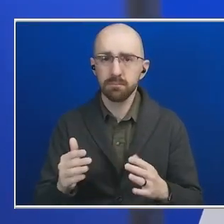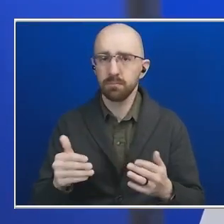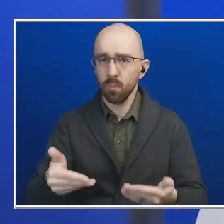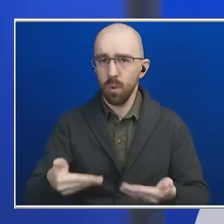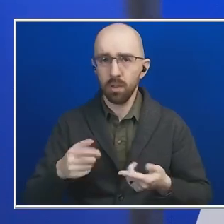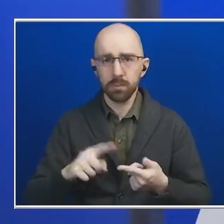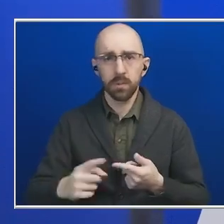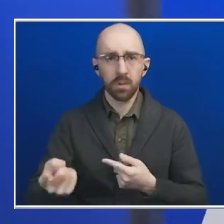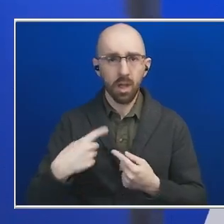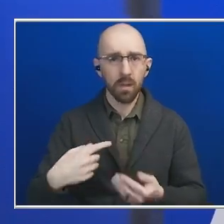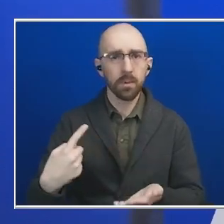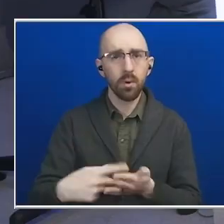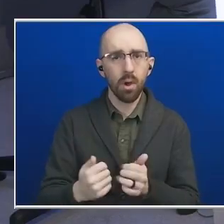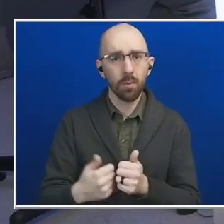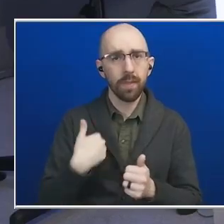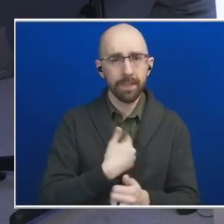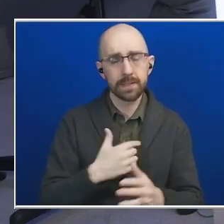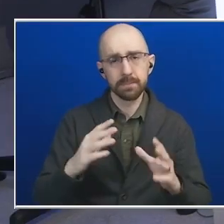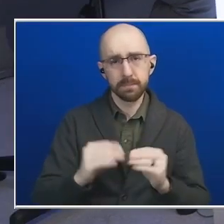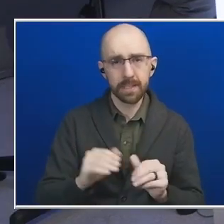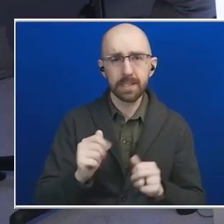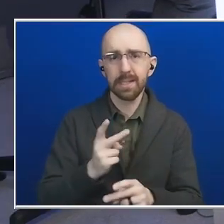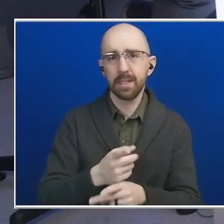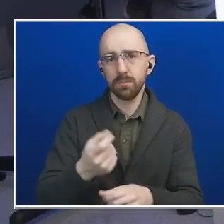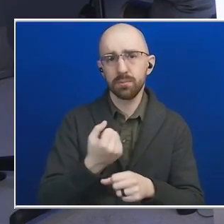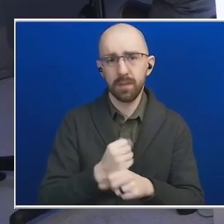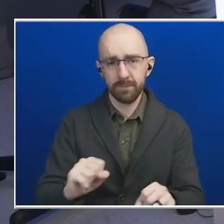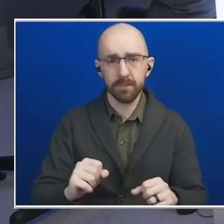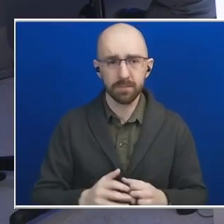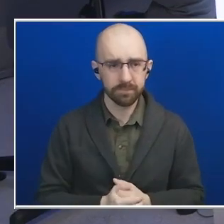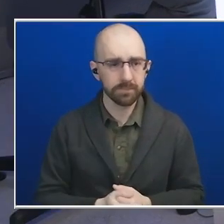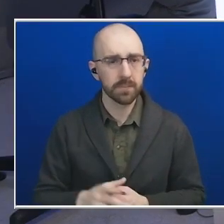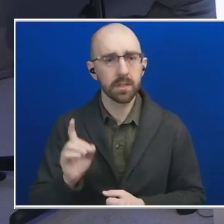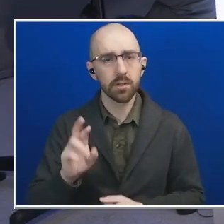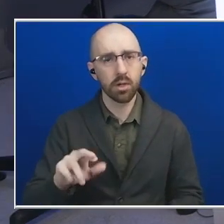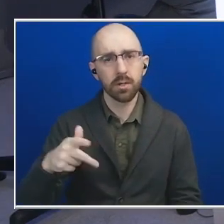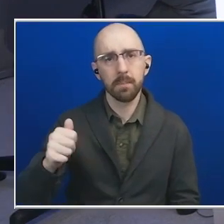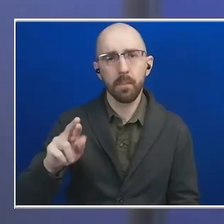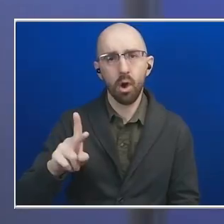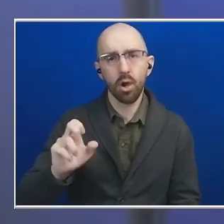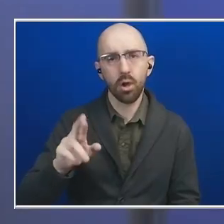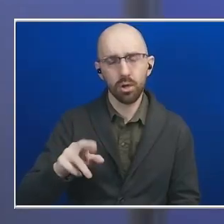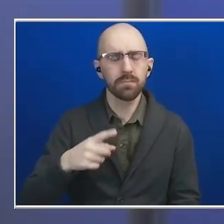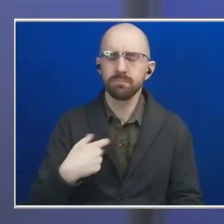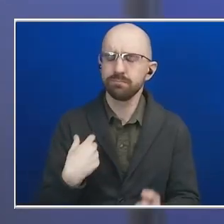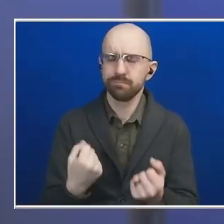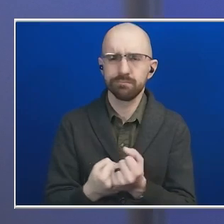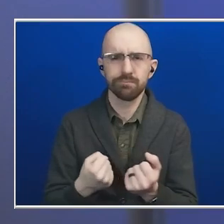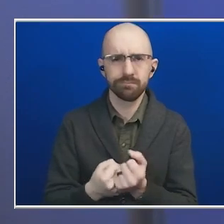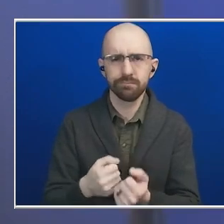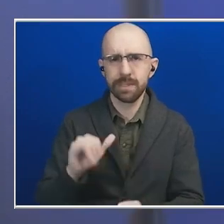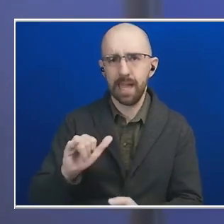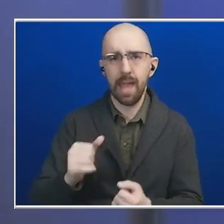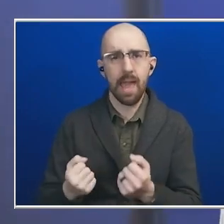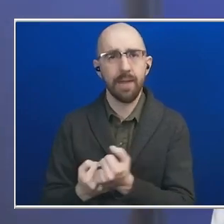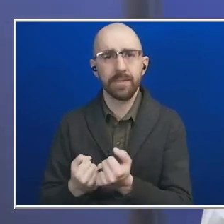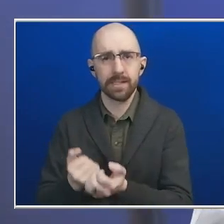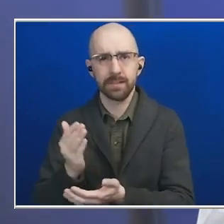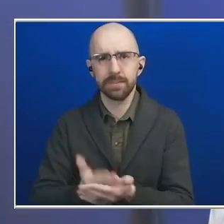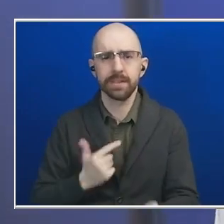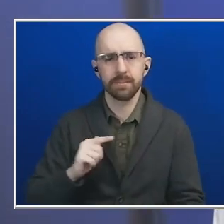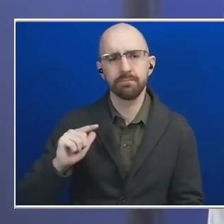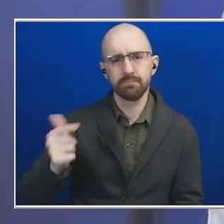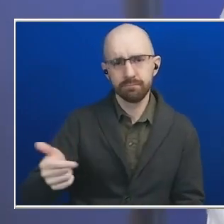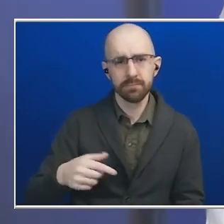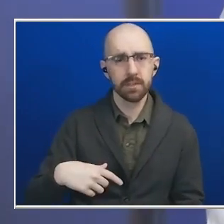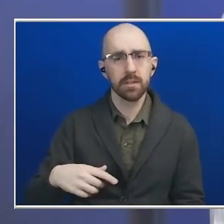with us, so that we can help keep you safe. Dr. Parker? Yeah, I'd echo the advocacy piece. I mean, getting routine care, not just for cancer